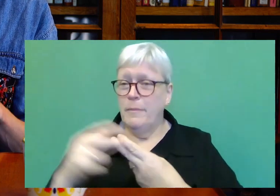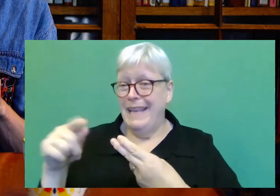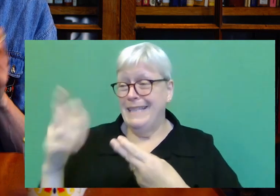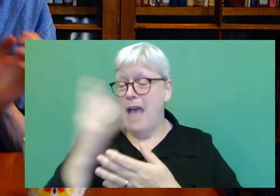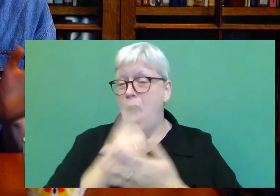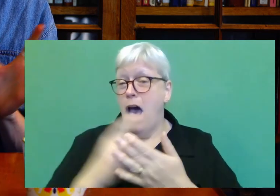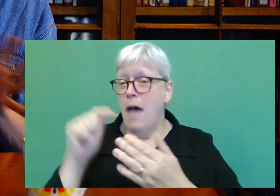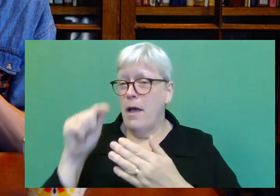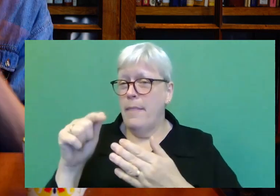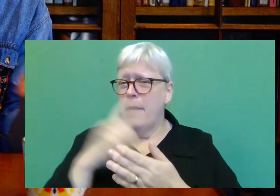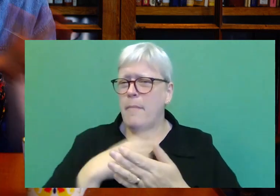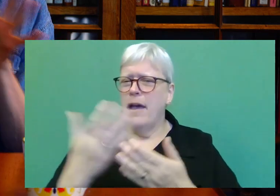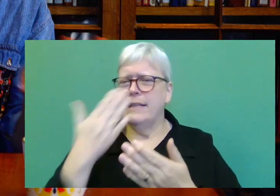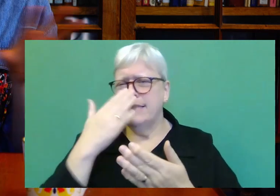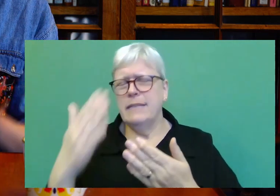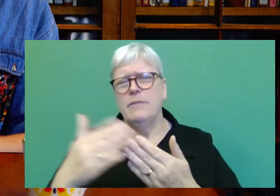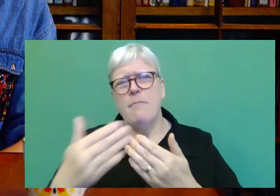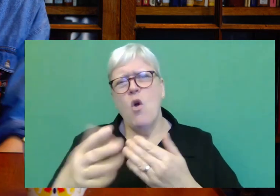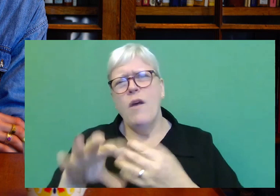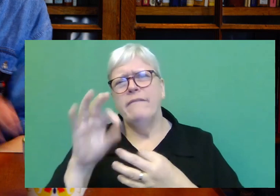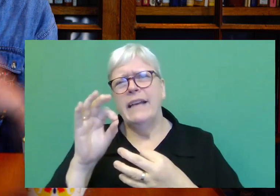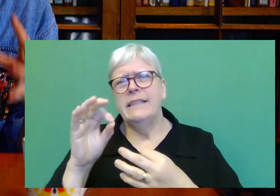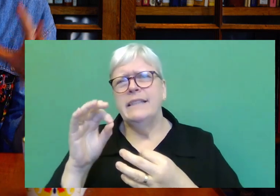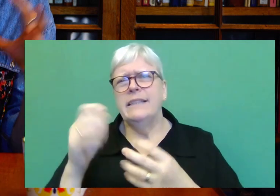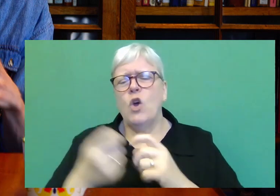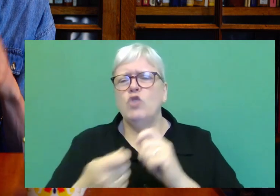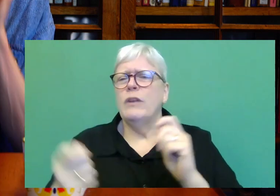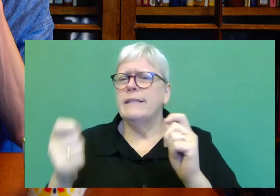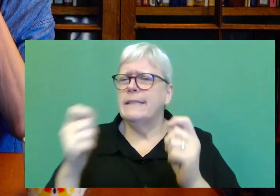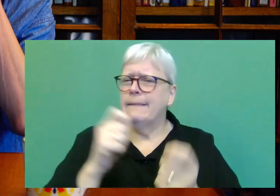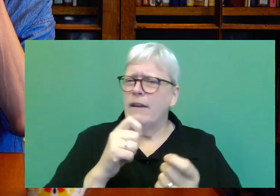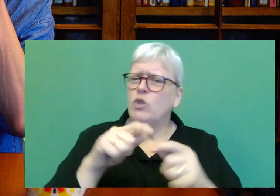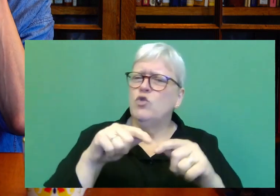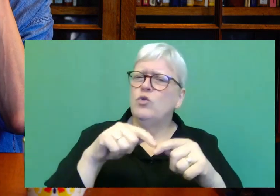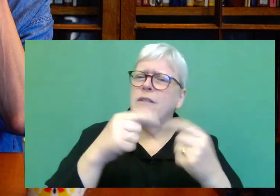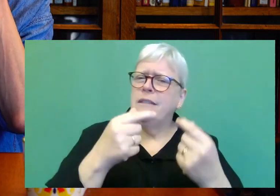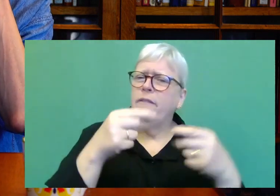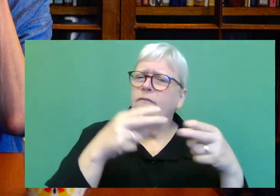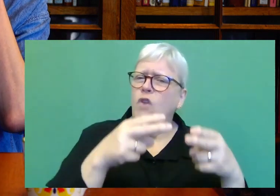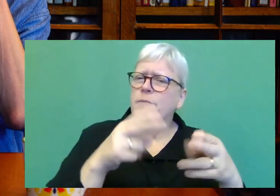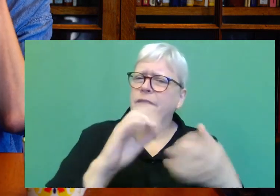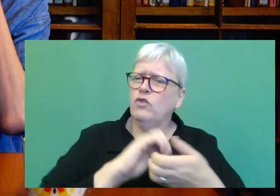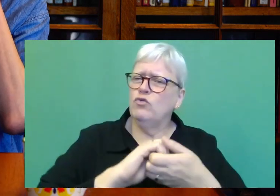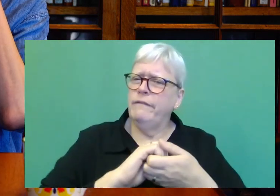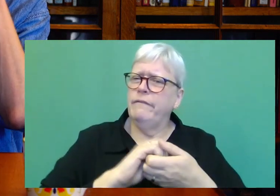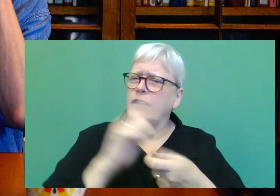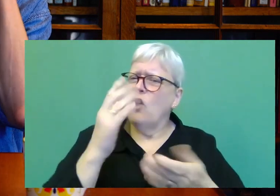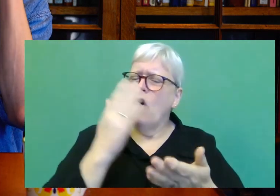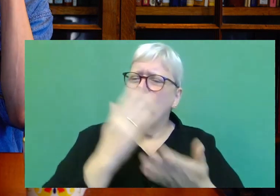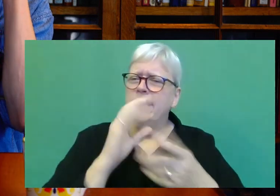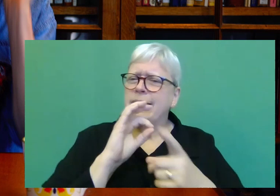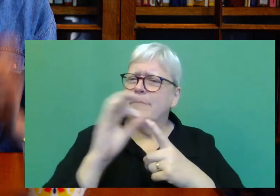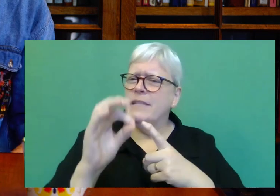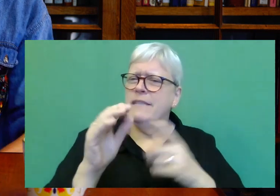in terms of, it seemed a bit more transferable to other forms of grief. It didn't seem as pinned down to grieving for this form